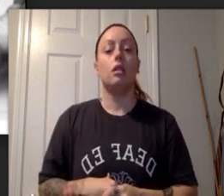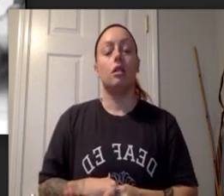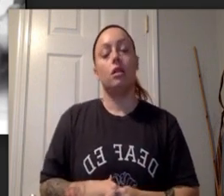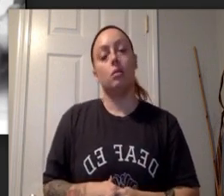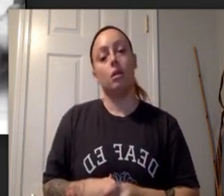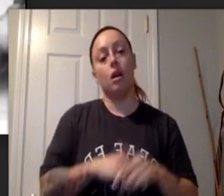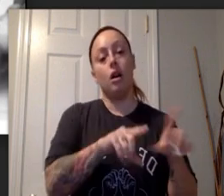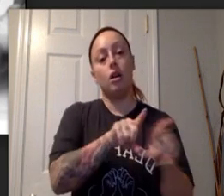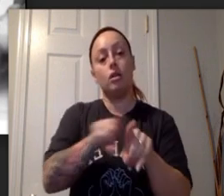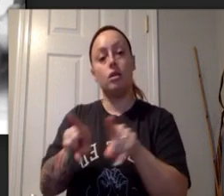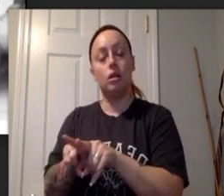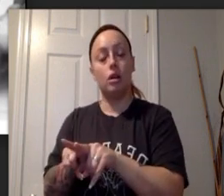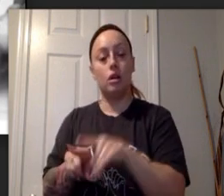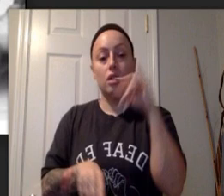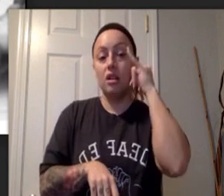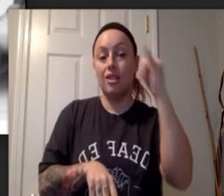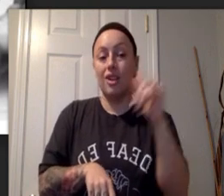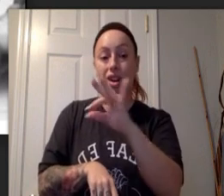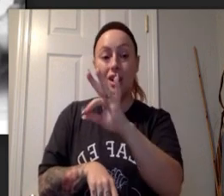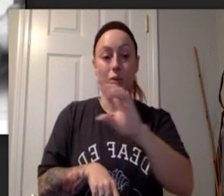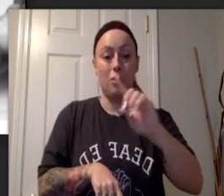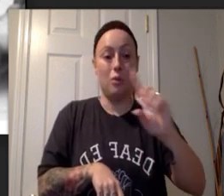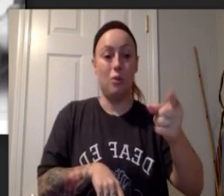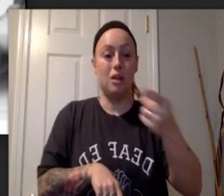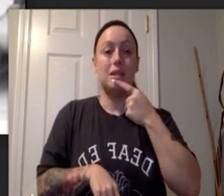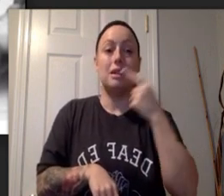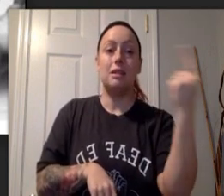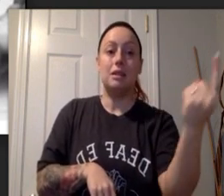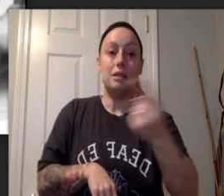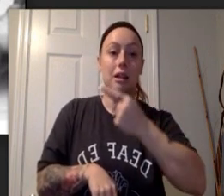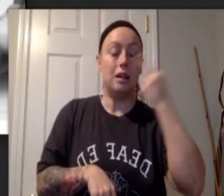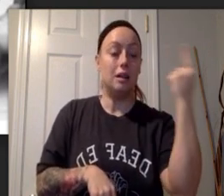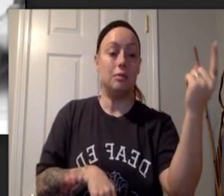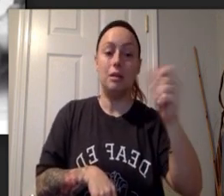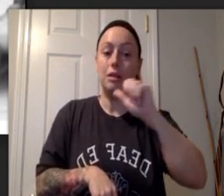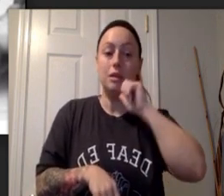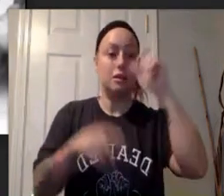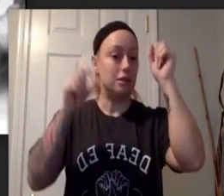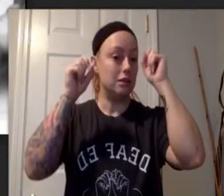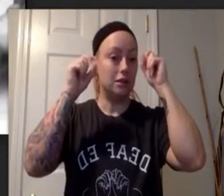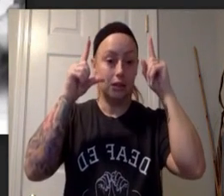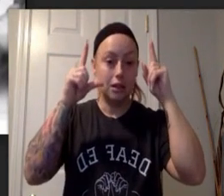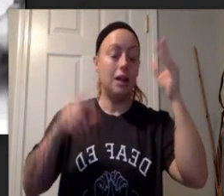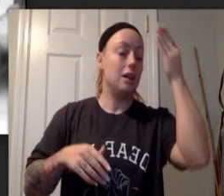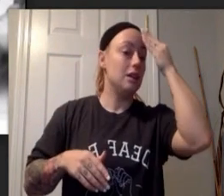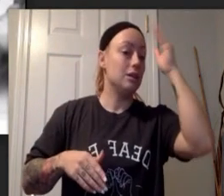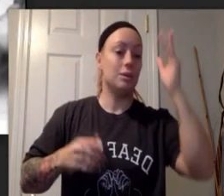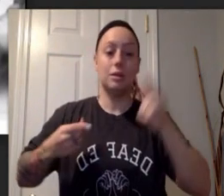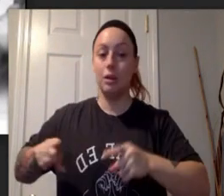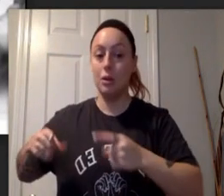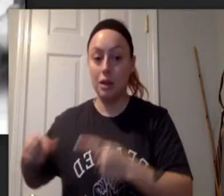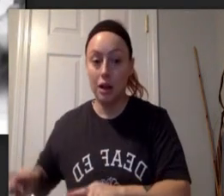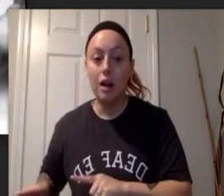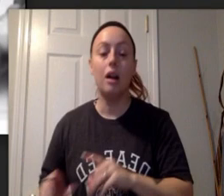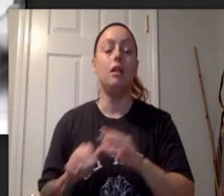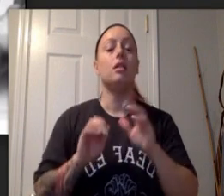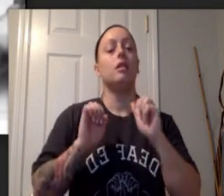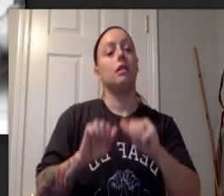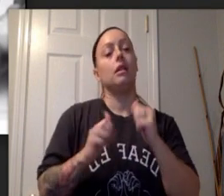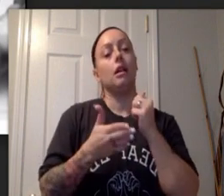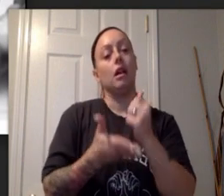alternatively, you can call 911 and say someone's unresponsive and I don't know what's going on. And you can hopefully get a response without